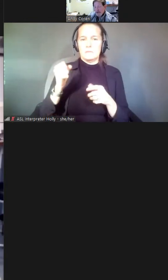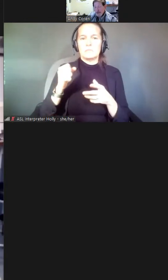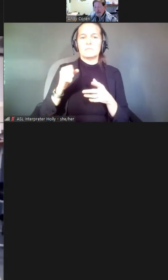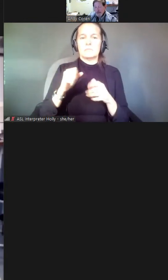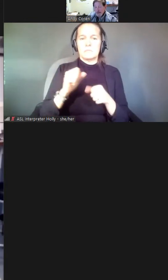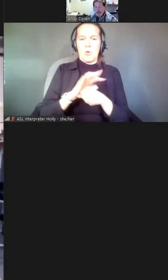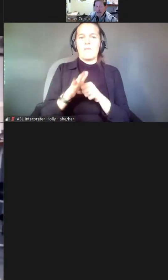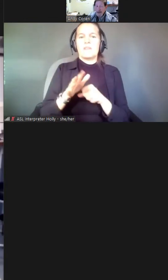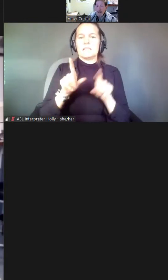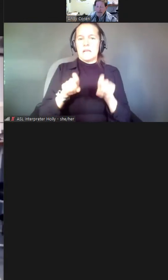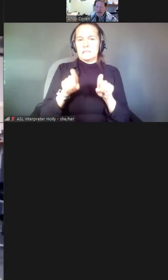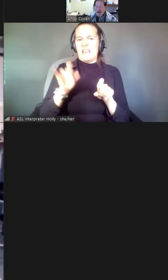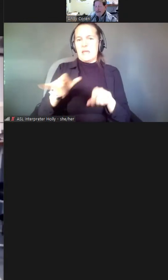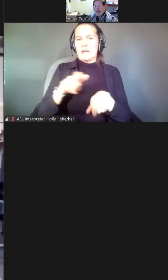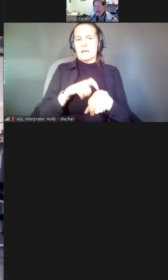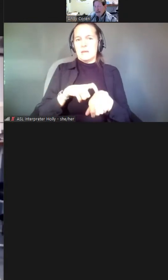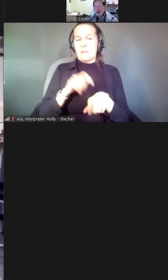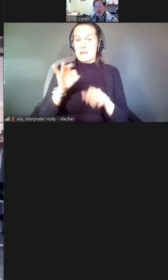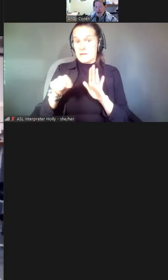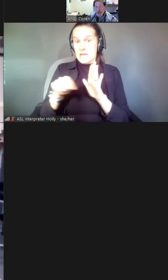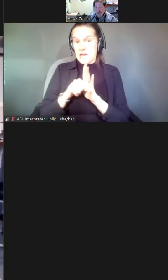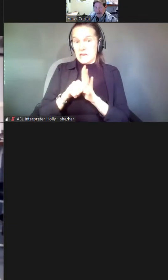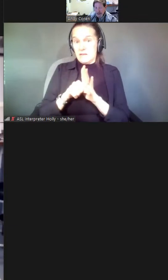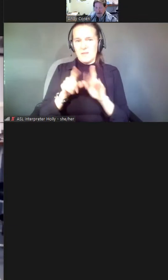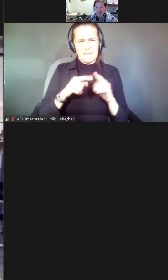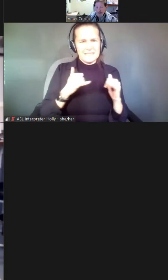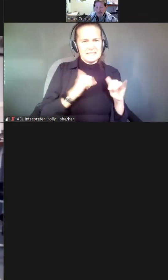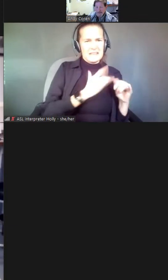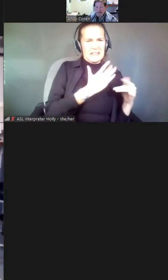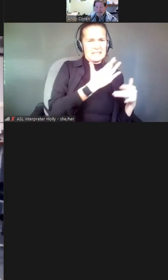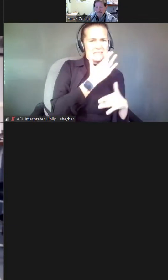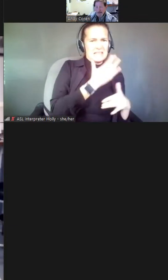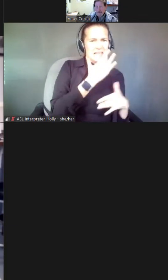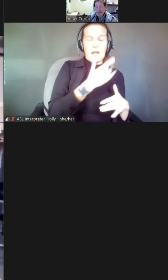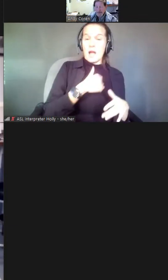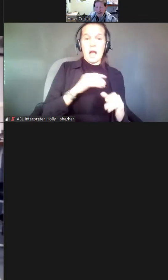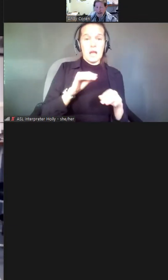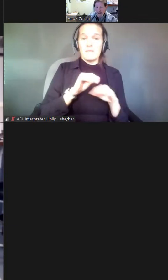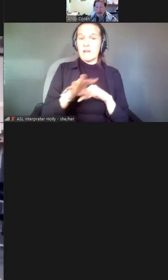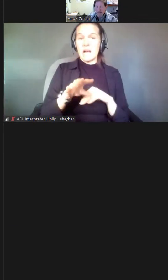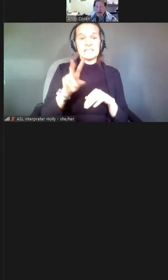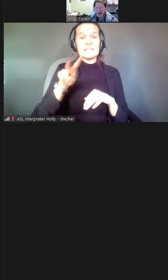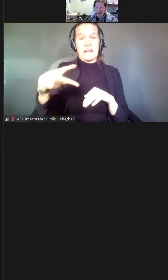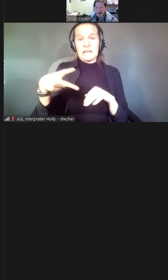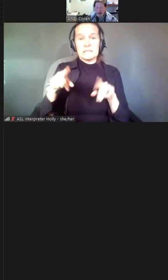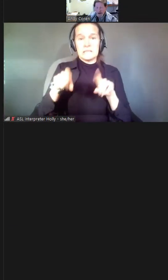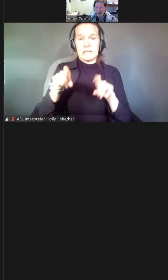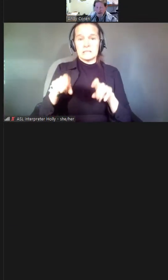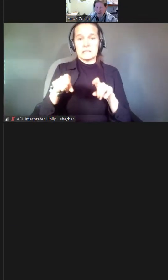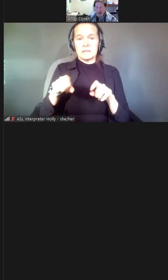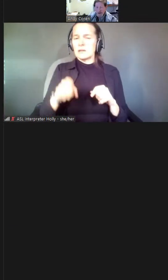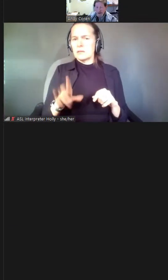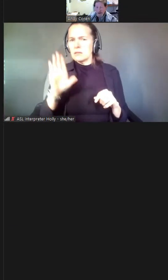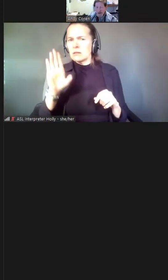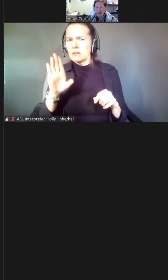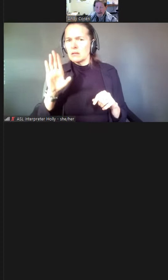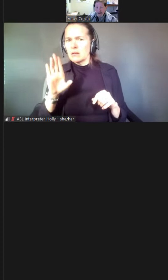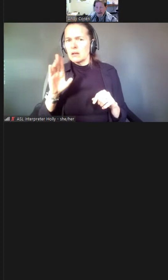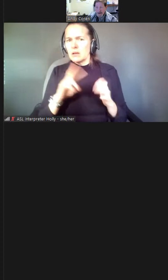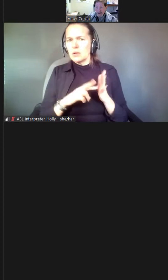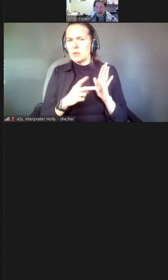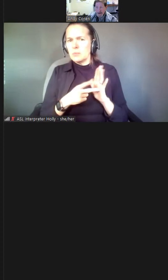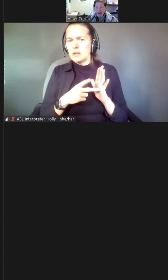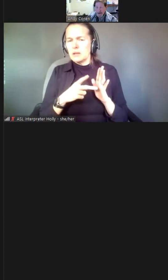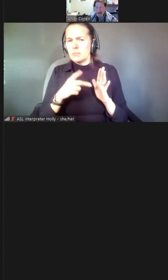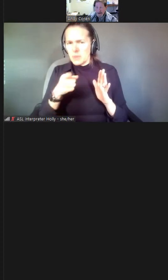they have those symptoms, I would advise they get another COVID test, probably a day or two later.